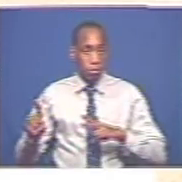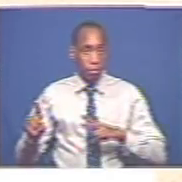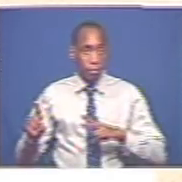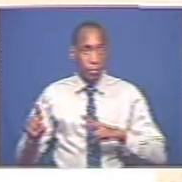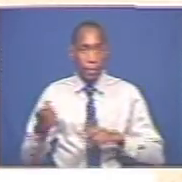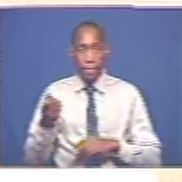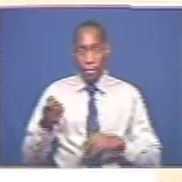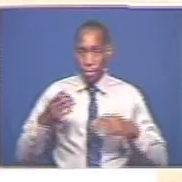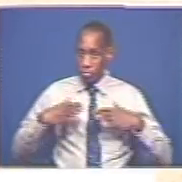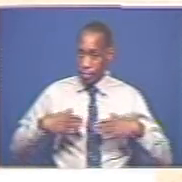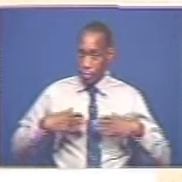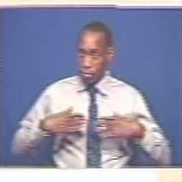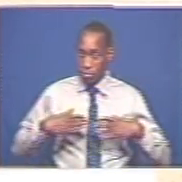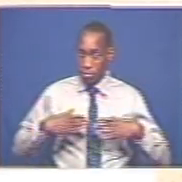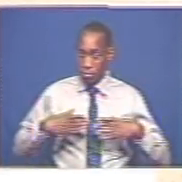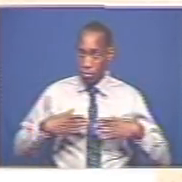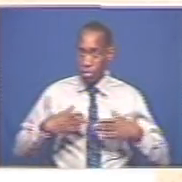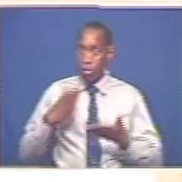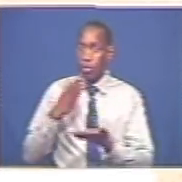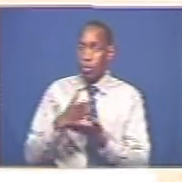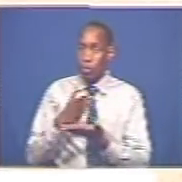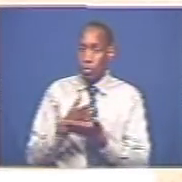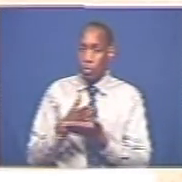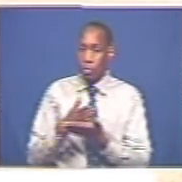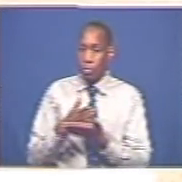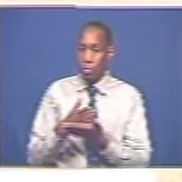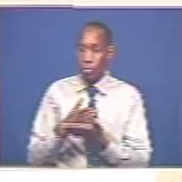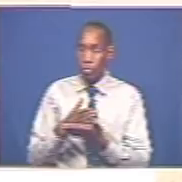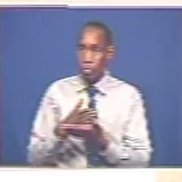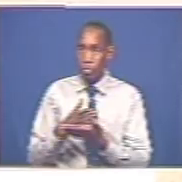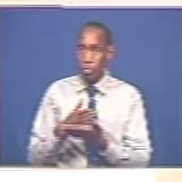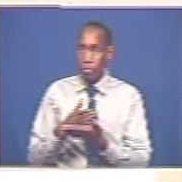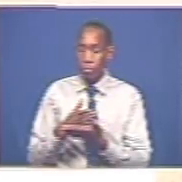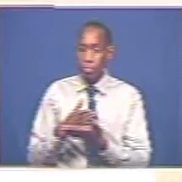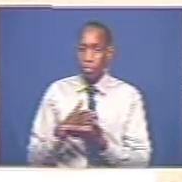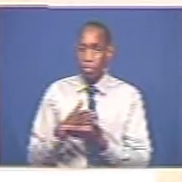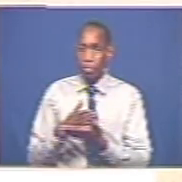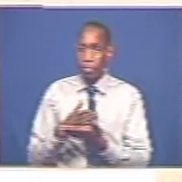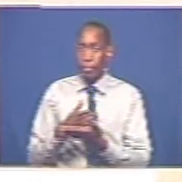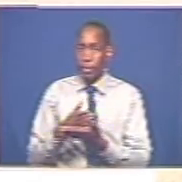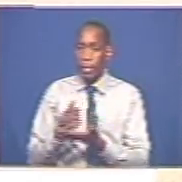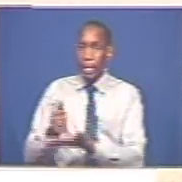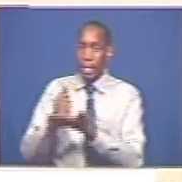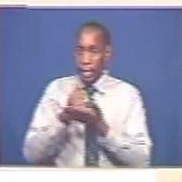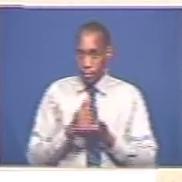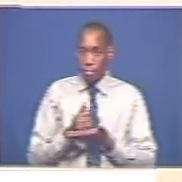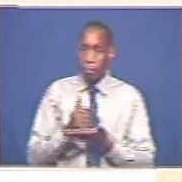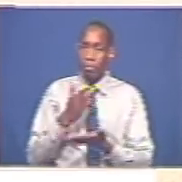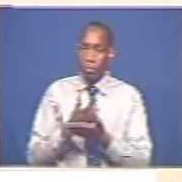Very few have actually stuck and they are like, we are in this together. I think there are